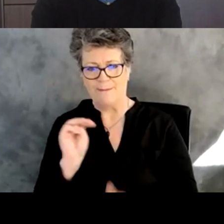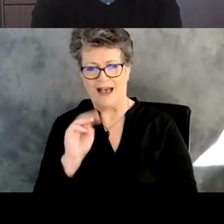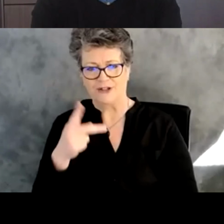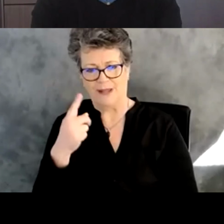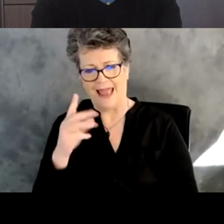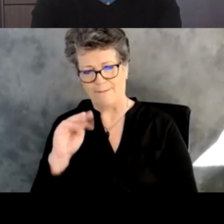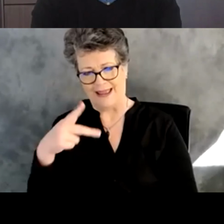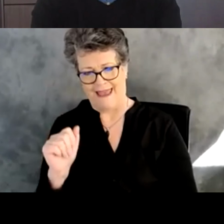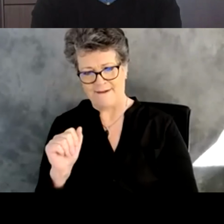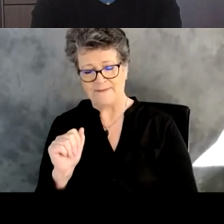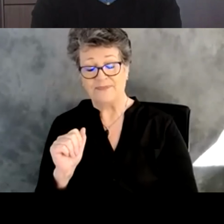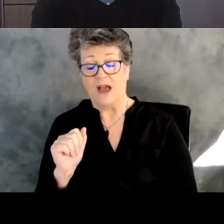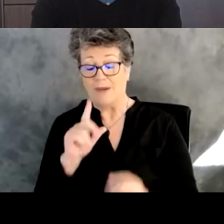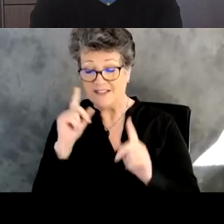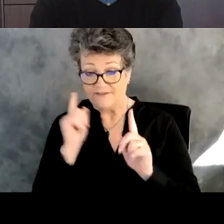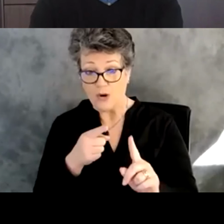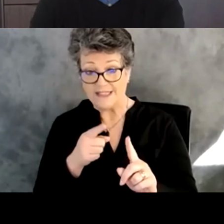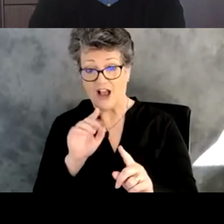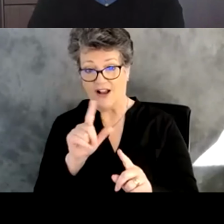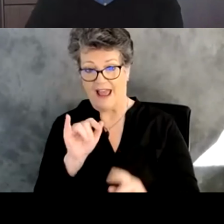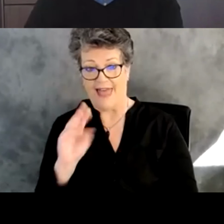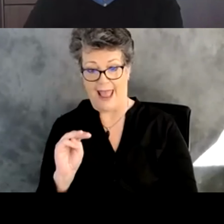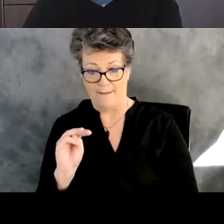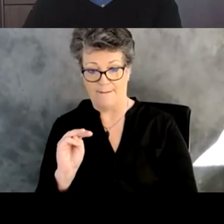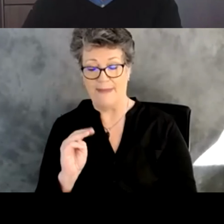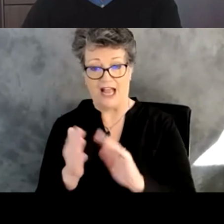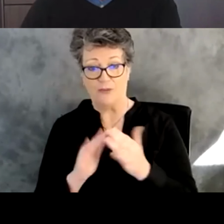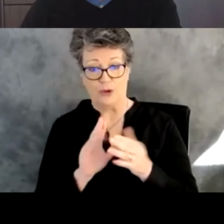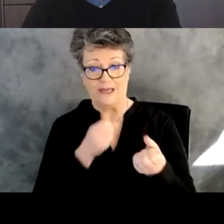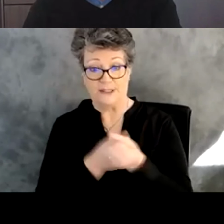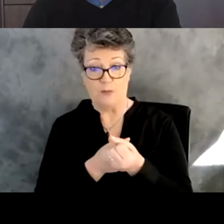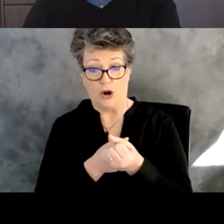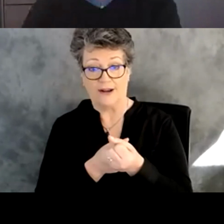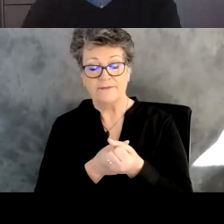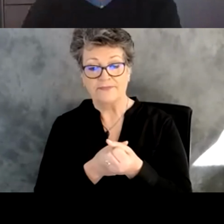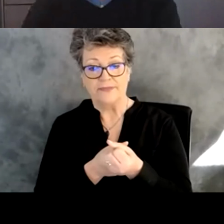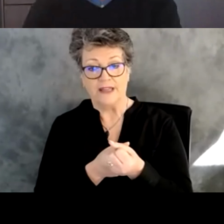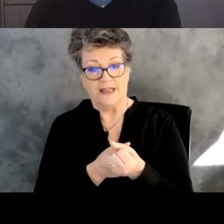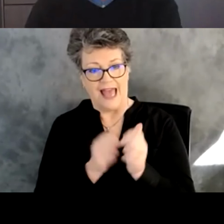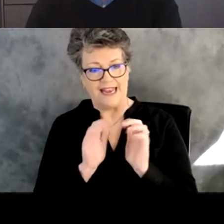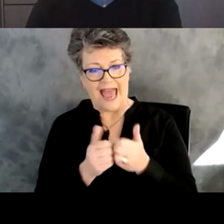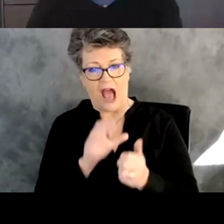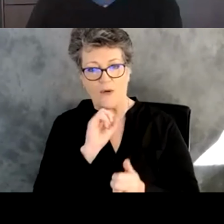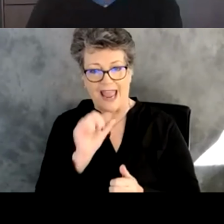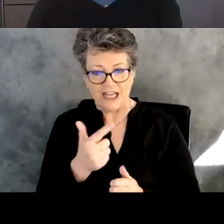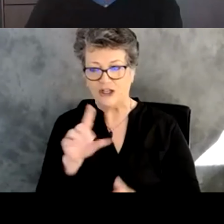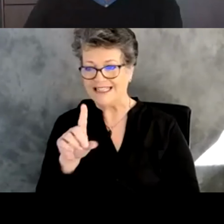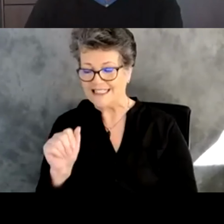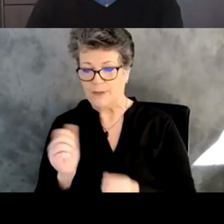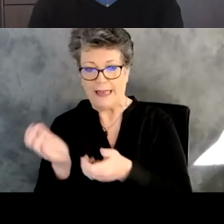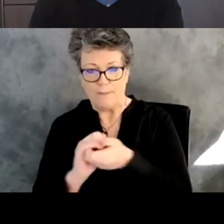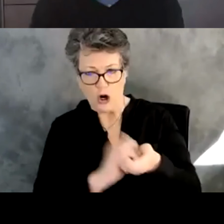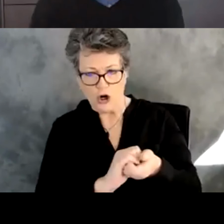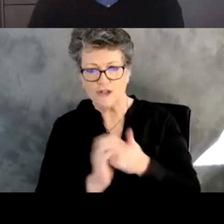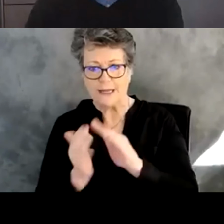but specifically focusing on CalAIM and community supports, and how aging and disability partners,